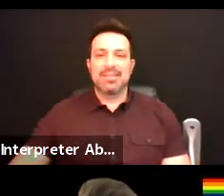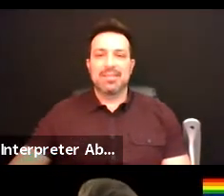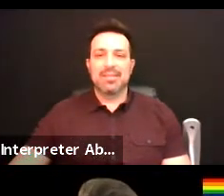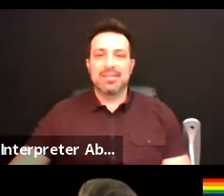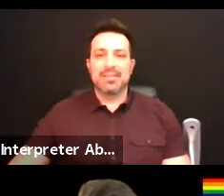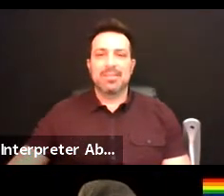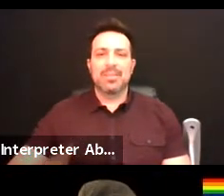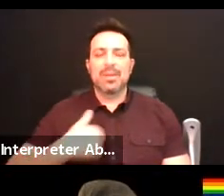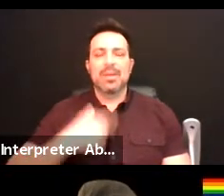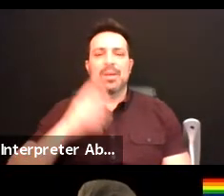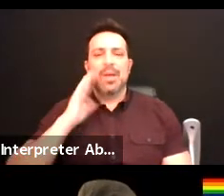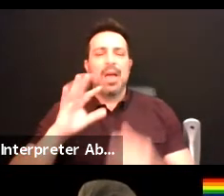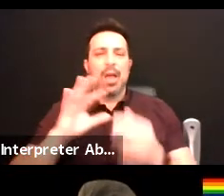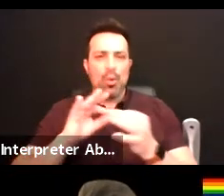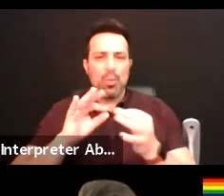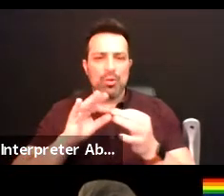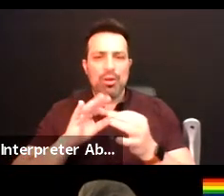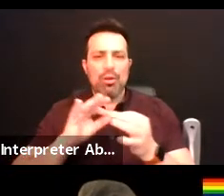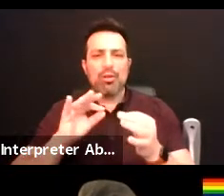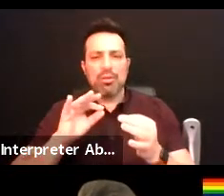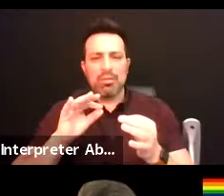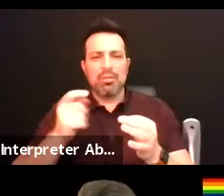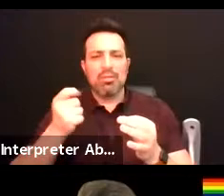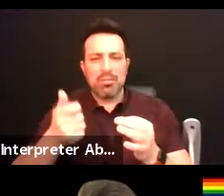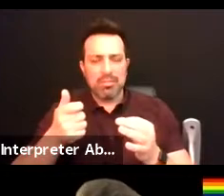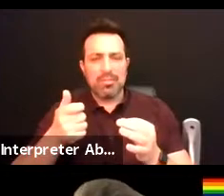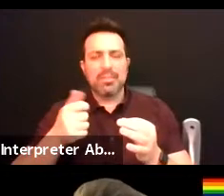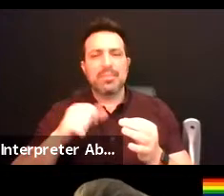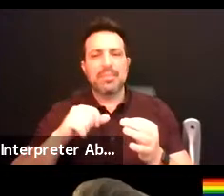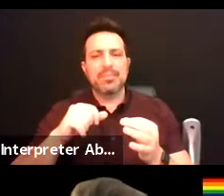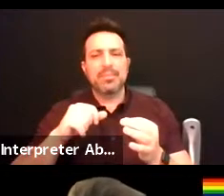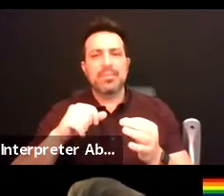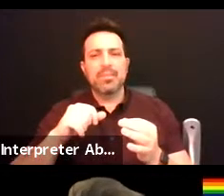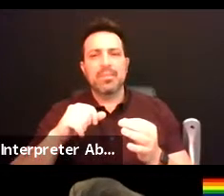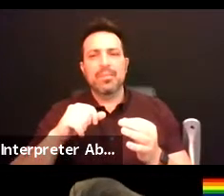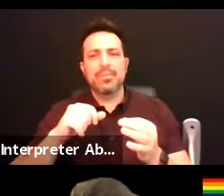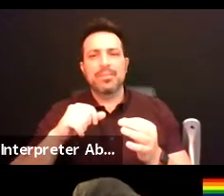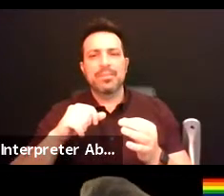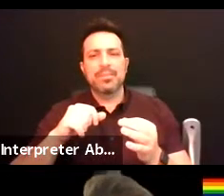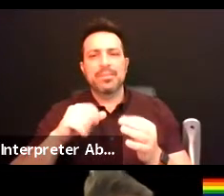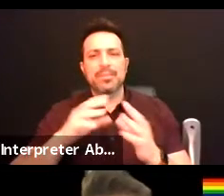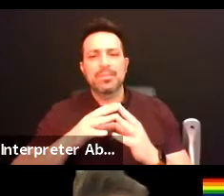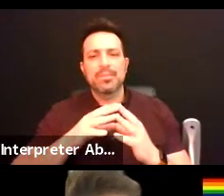I'm going to talk just a little bit about, actually, I'm just going to